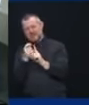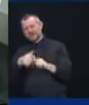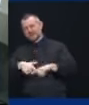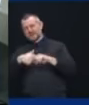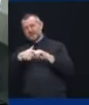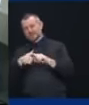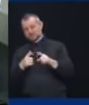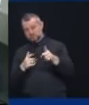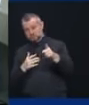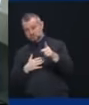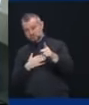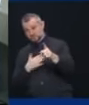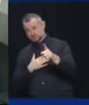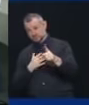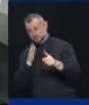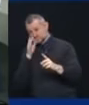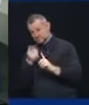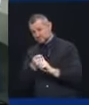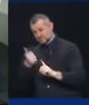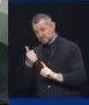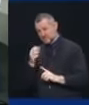the curfew for this Saturday's game?